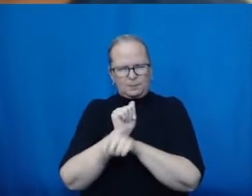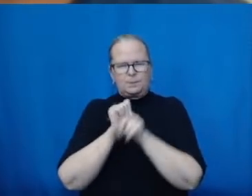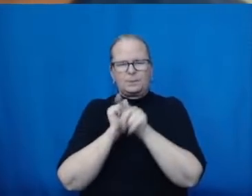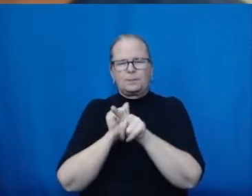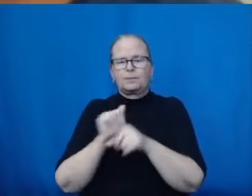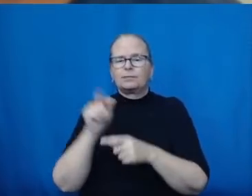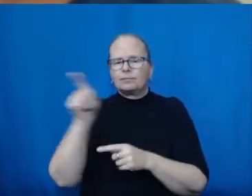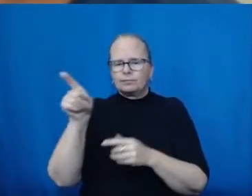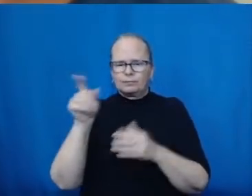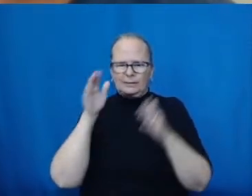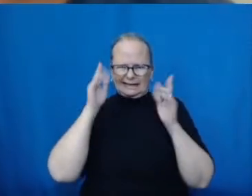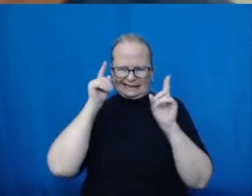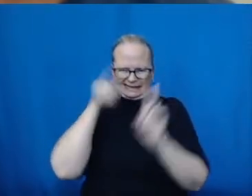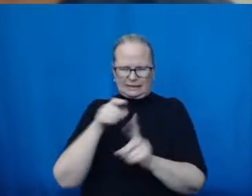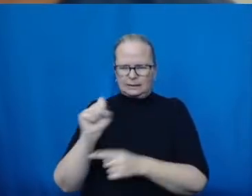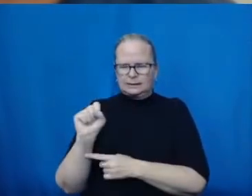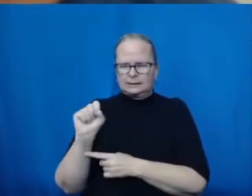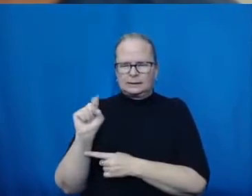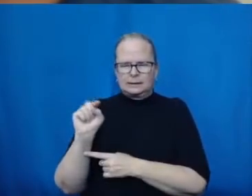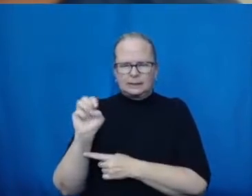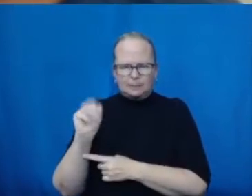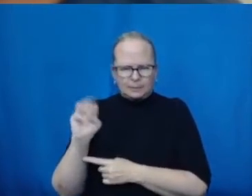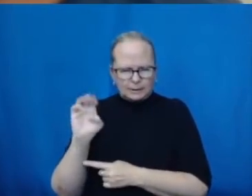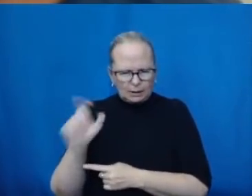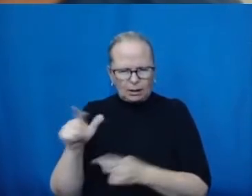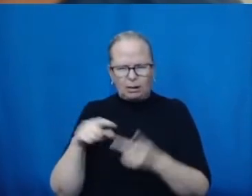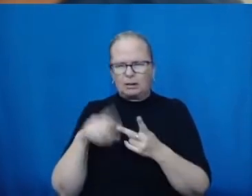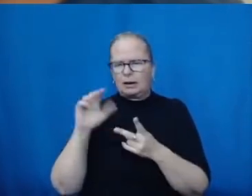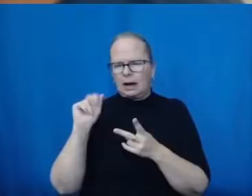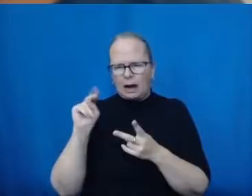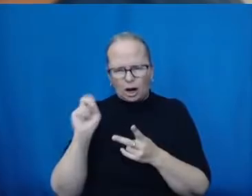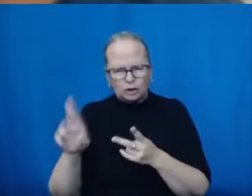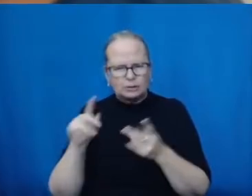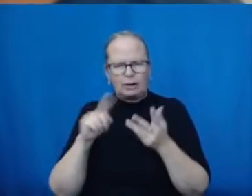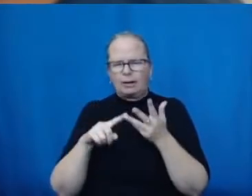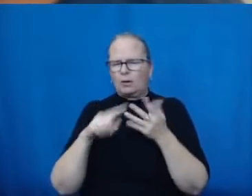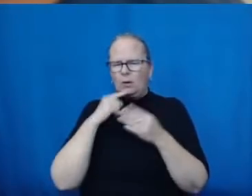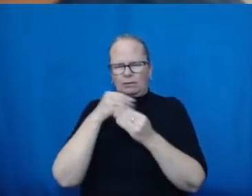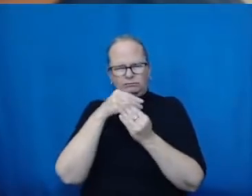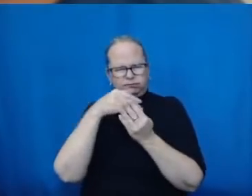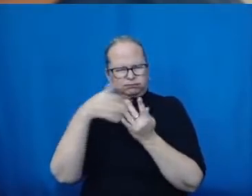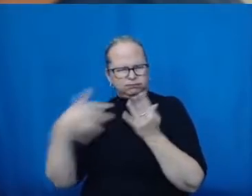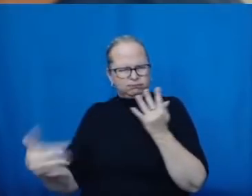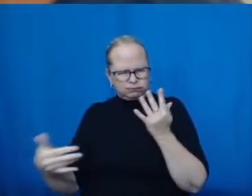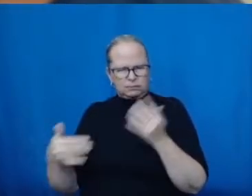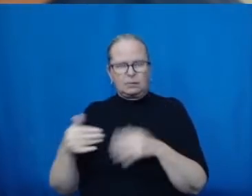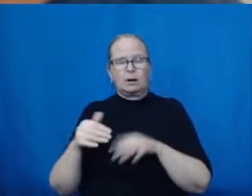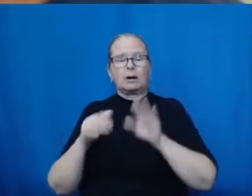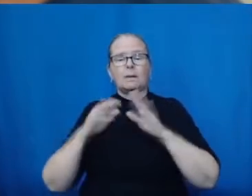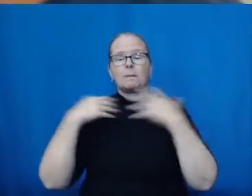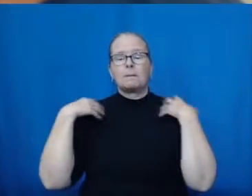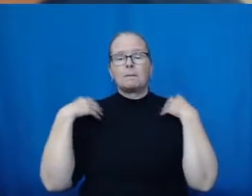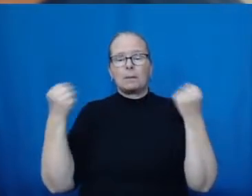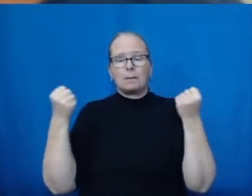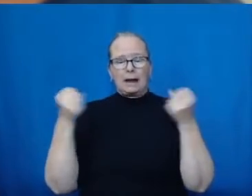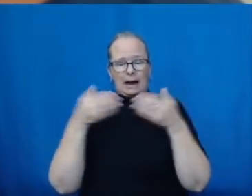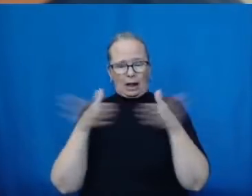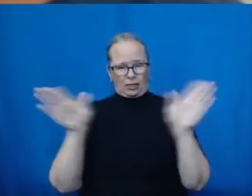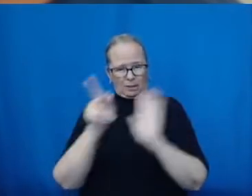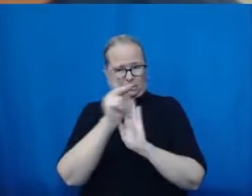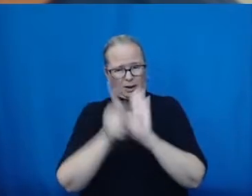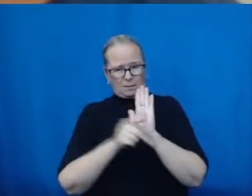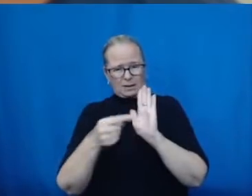public health policy. He has published over 350 academic articles, has won numerous academic and science communication and